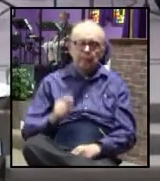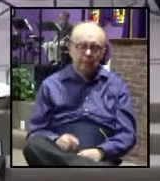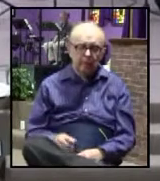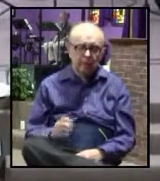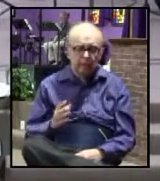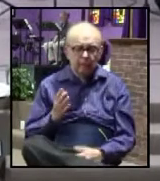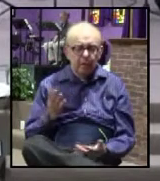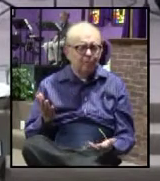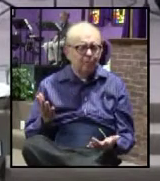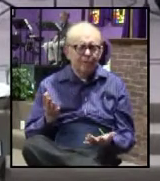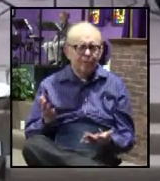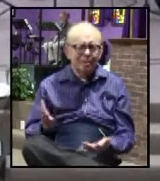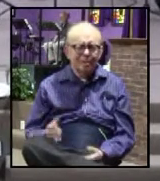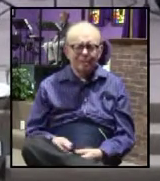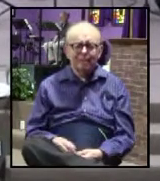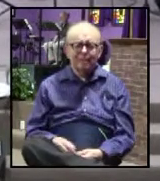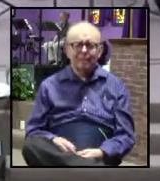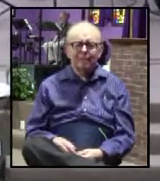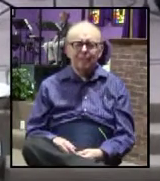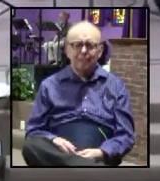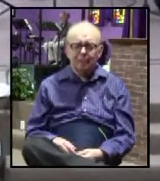up. To what?